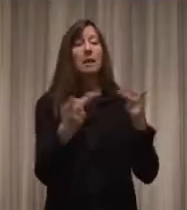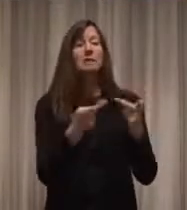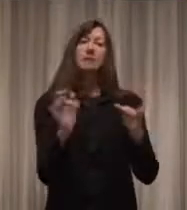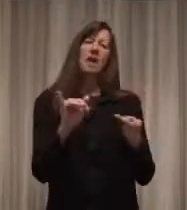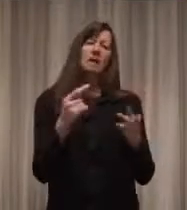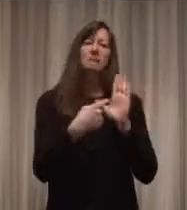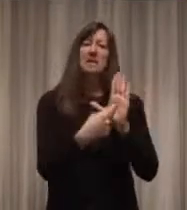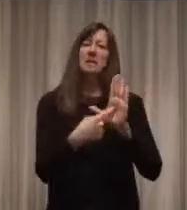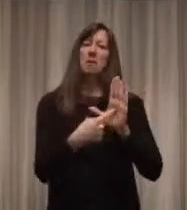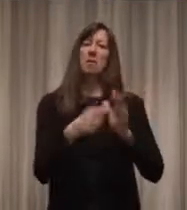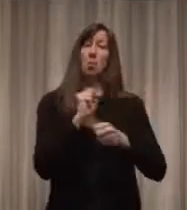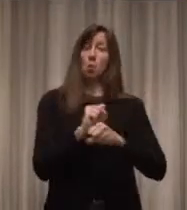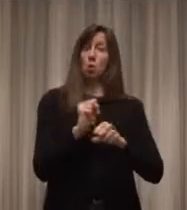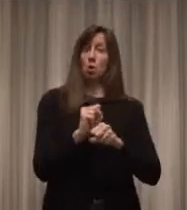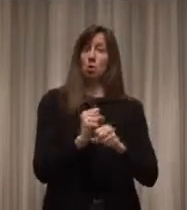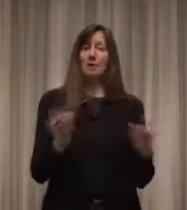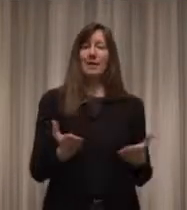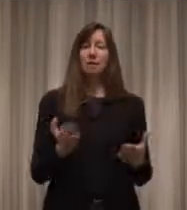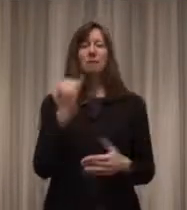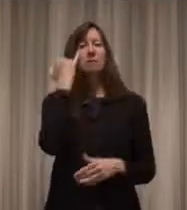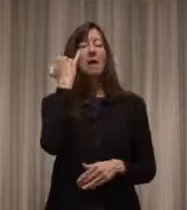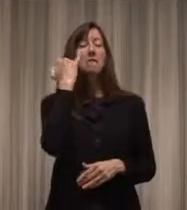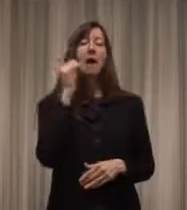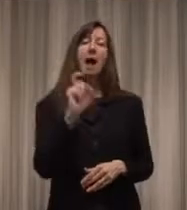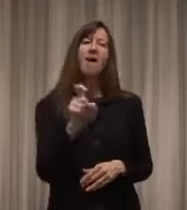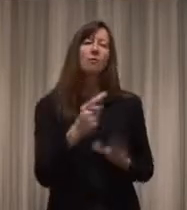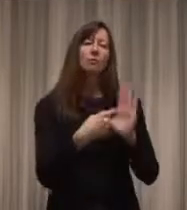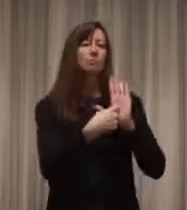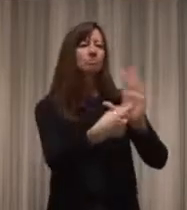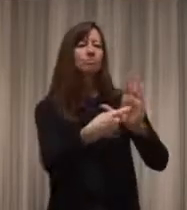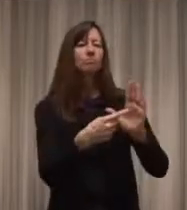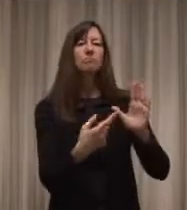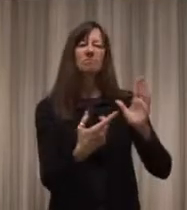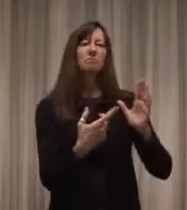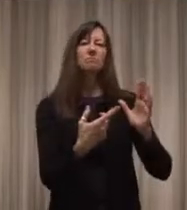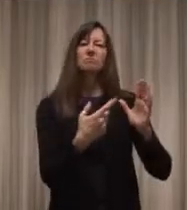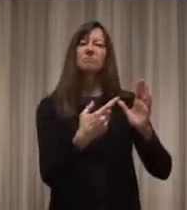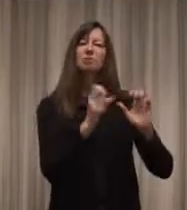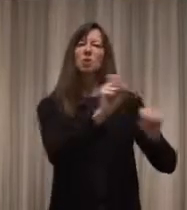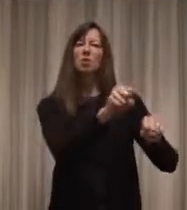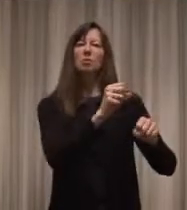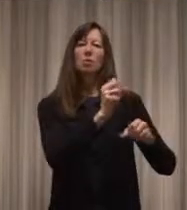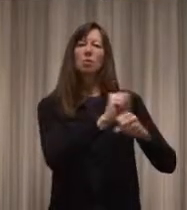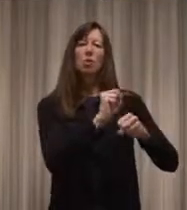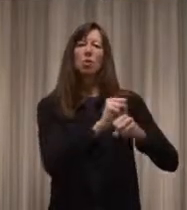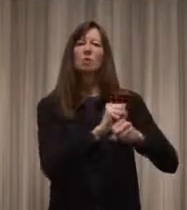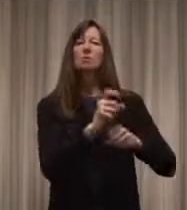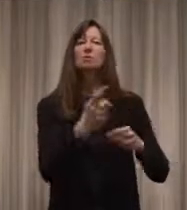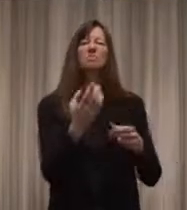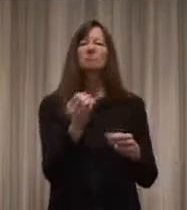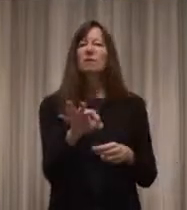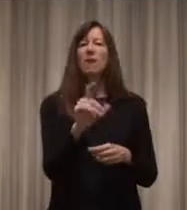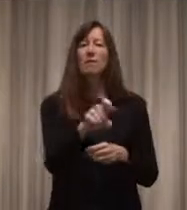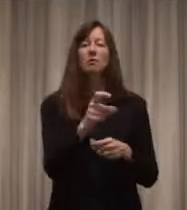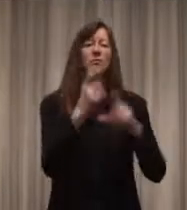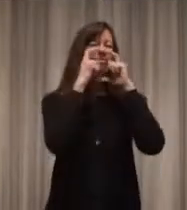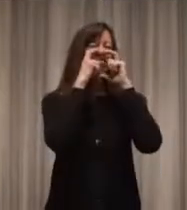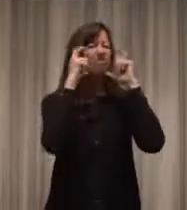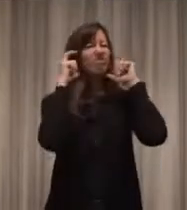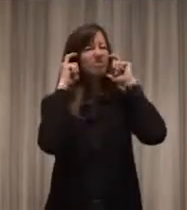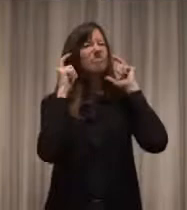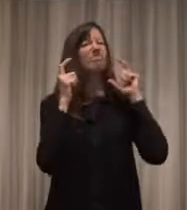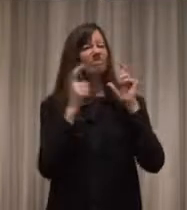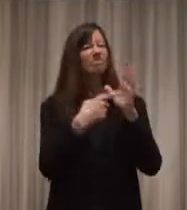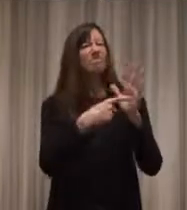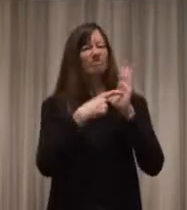if you absolutely have to, which I would say you should think about that. But if you absolutely have to, being